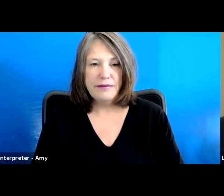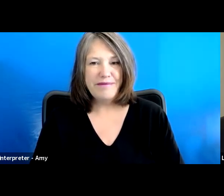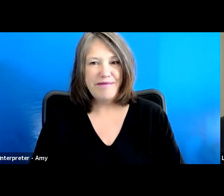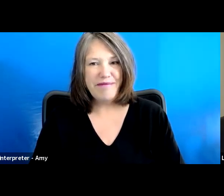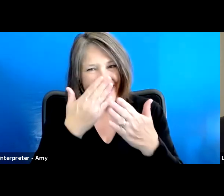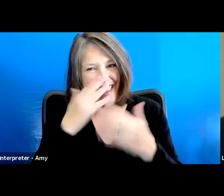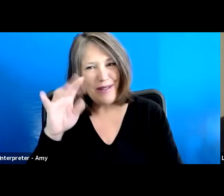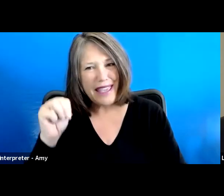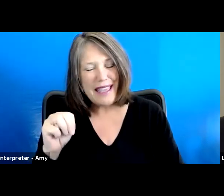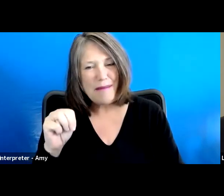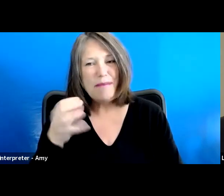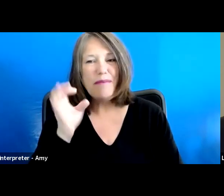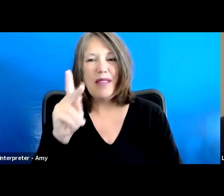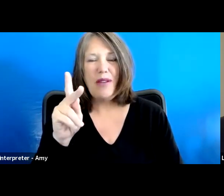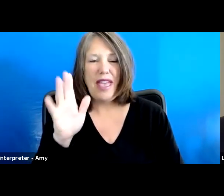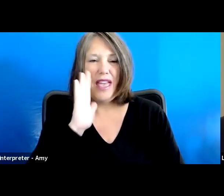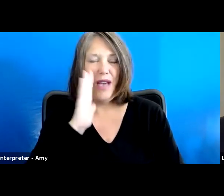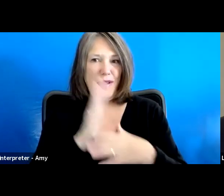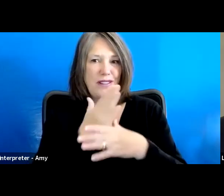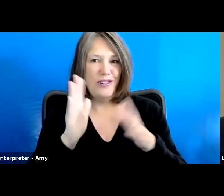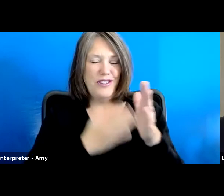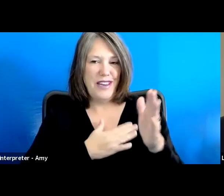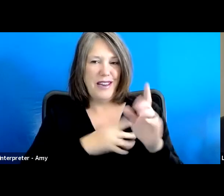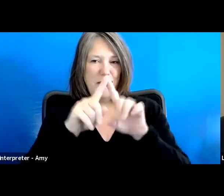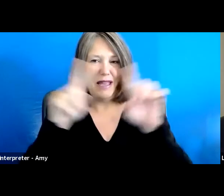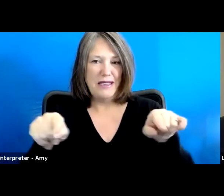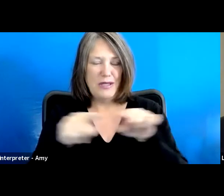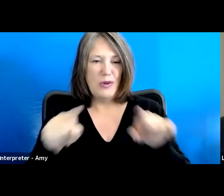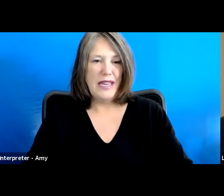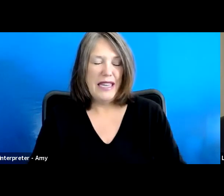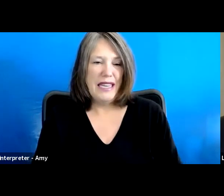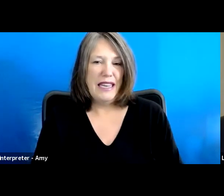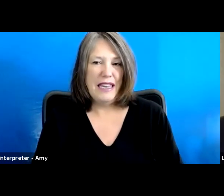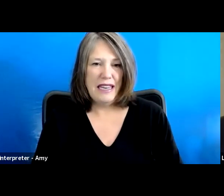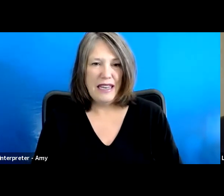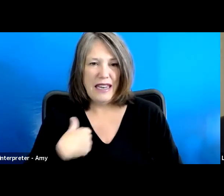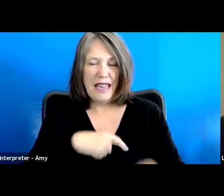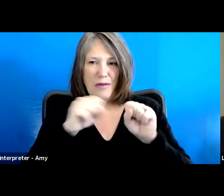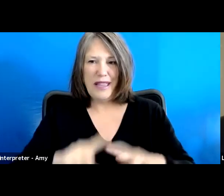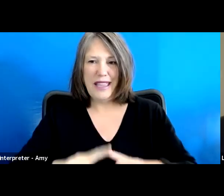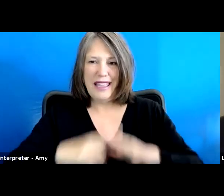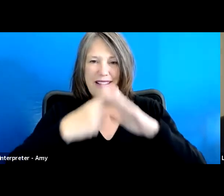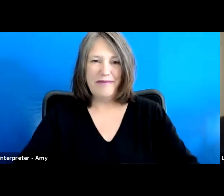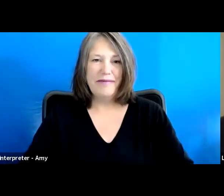Thank you, Kim. All right, I will just share my screen and we can get going.